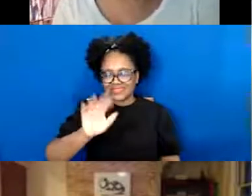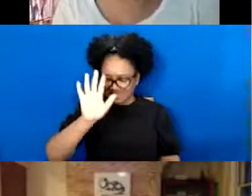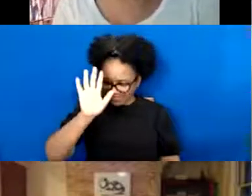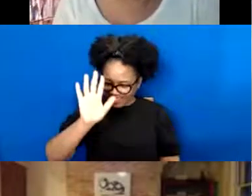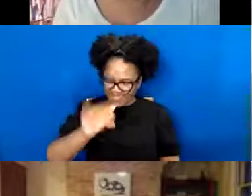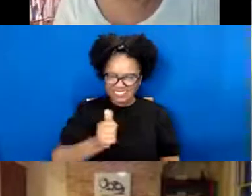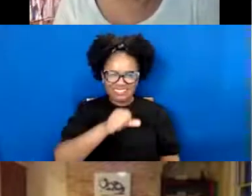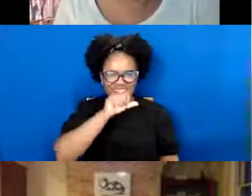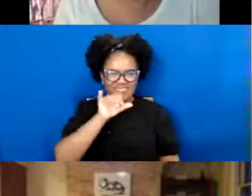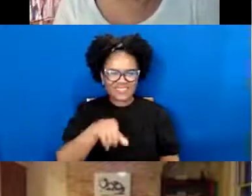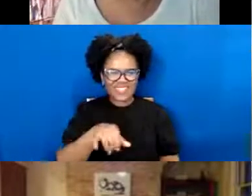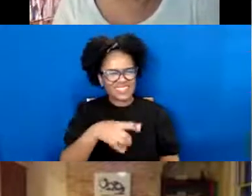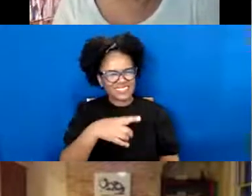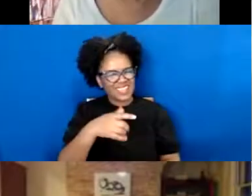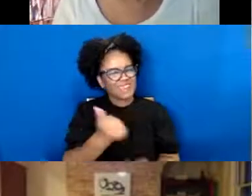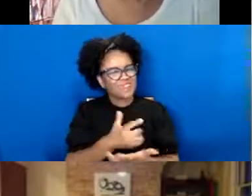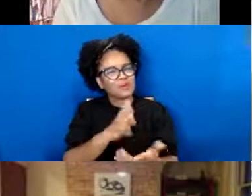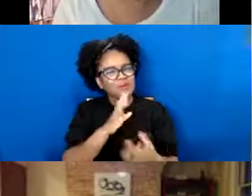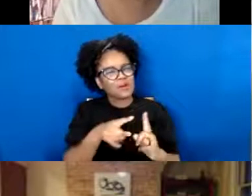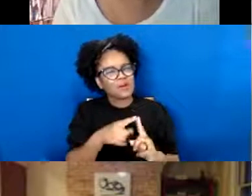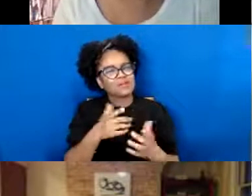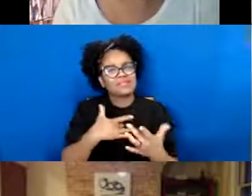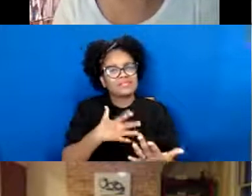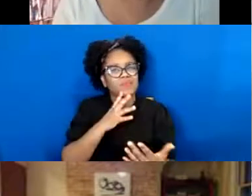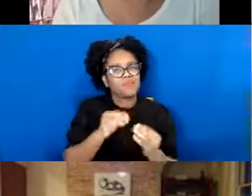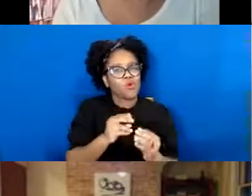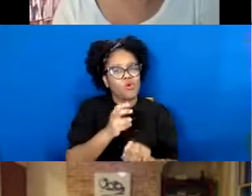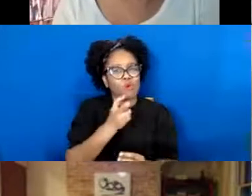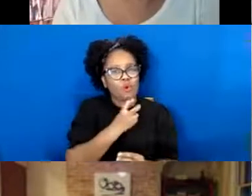So talk about sodden. Why was that the first one?